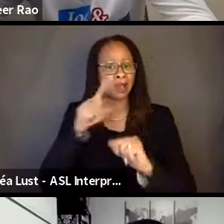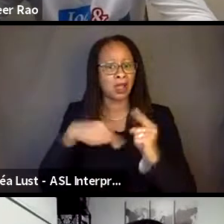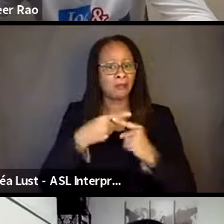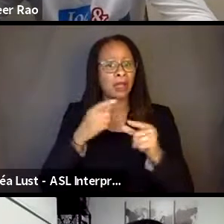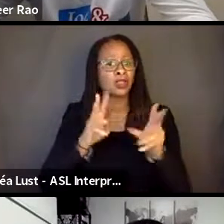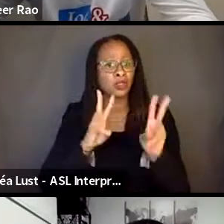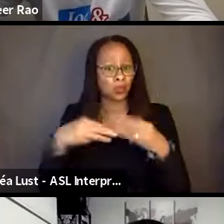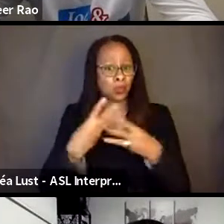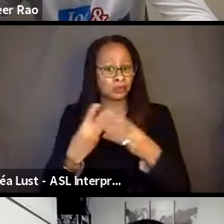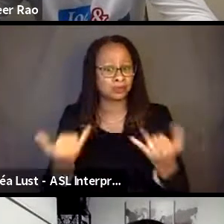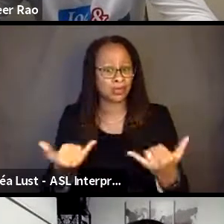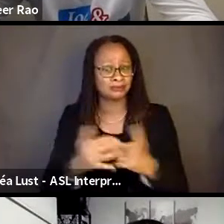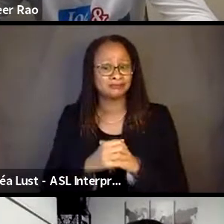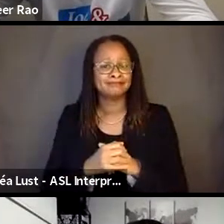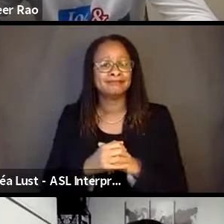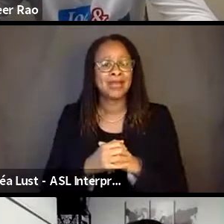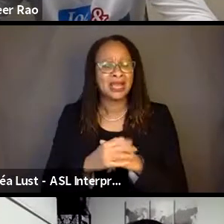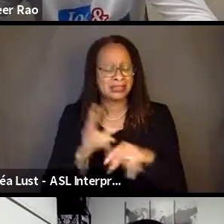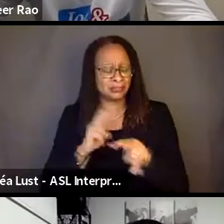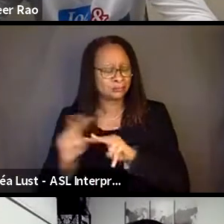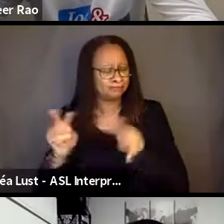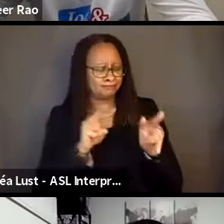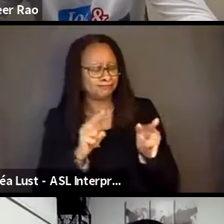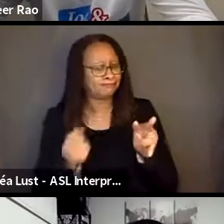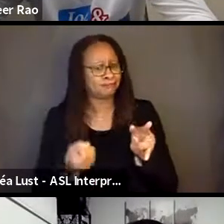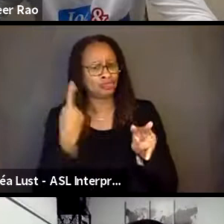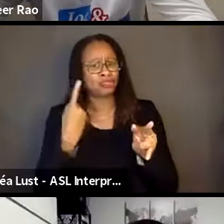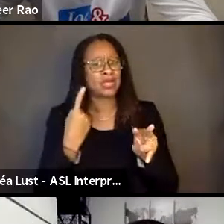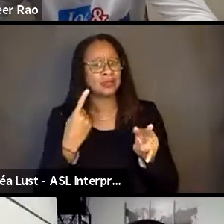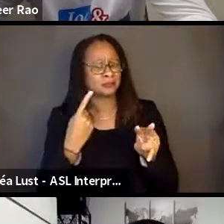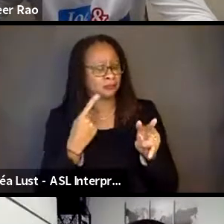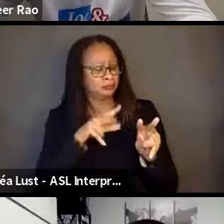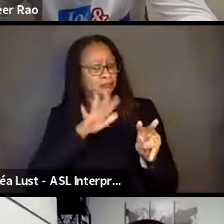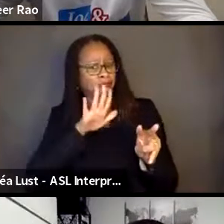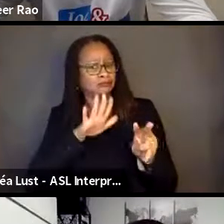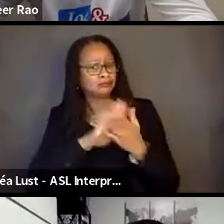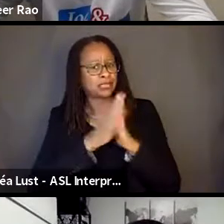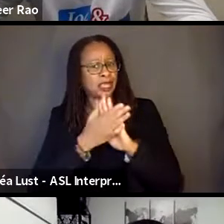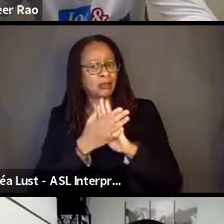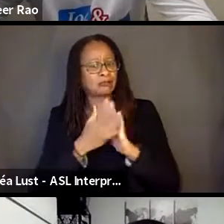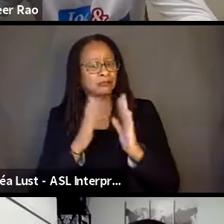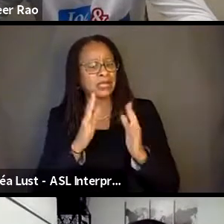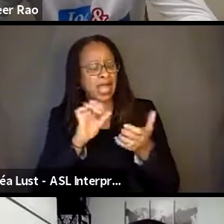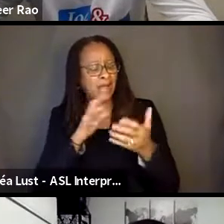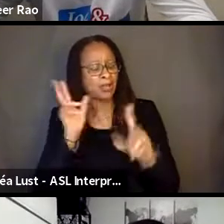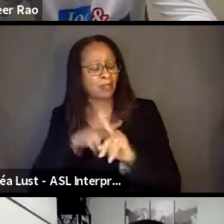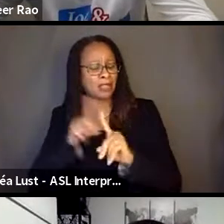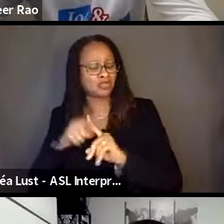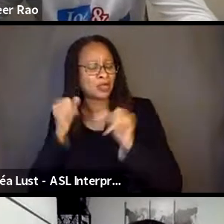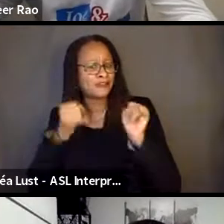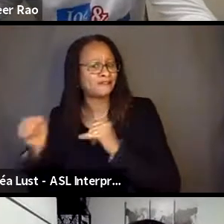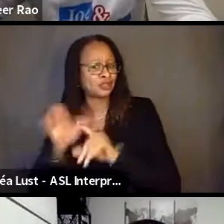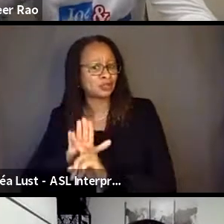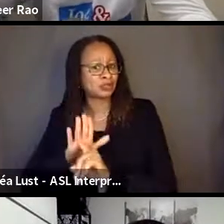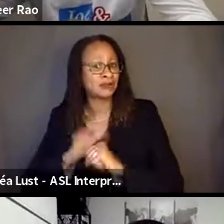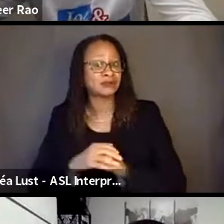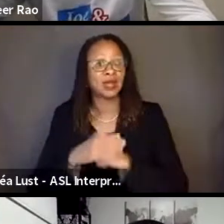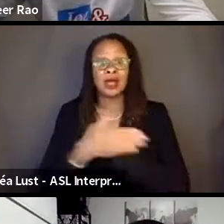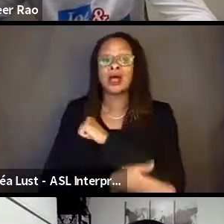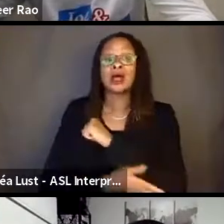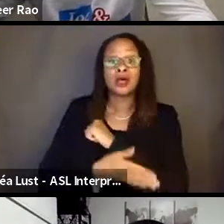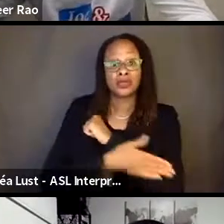world and what it means to be their individual selves. The country